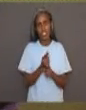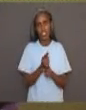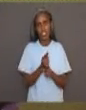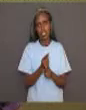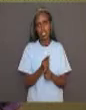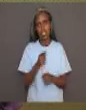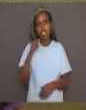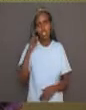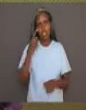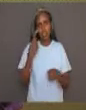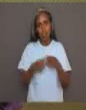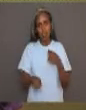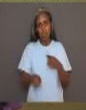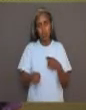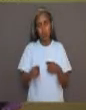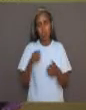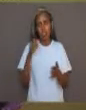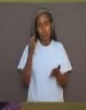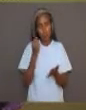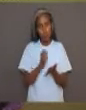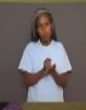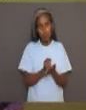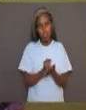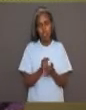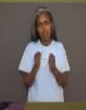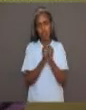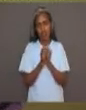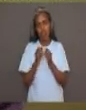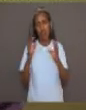that cannot be proved through calculation.